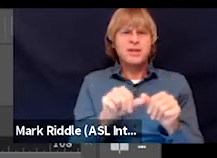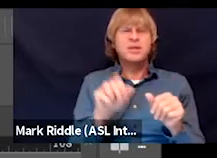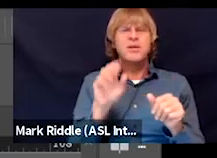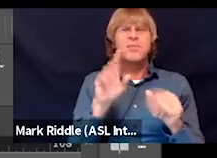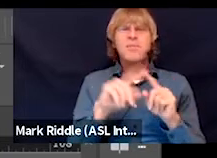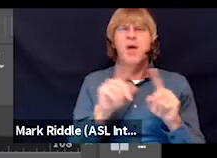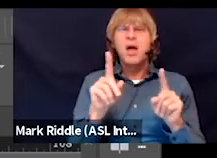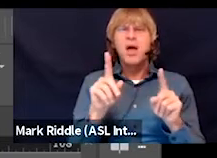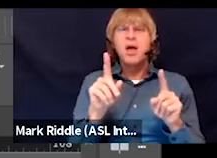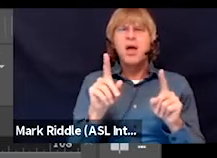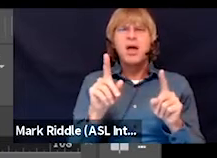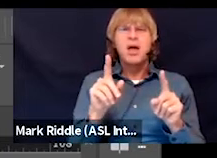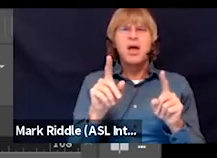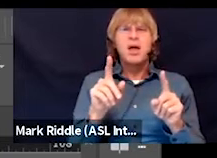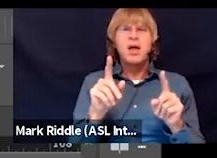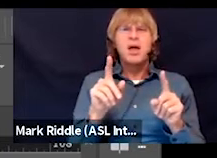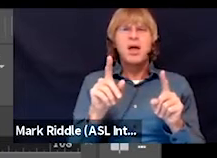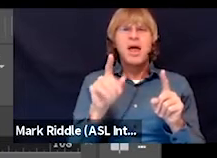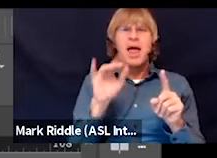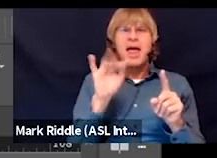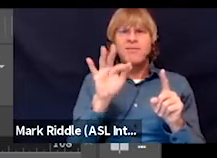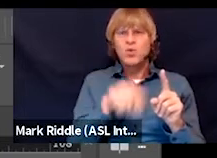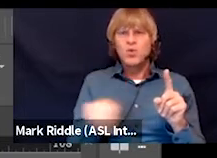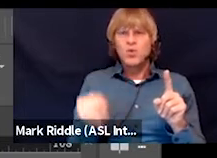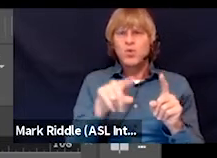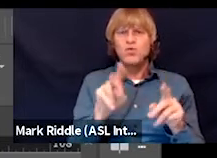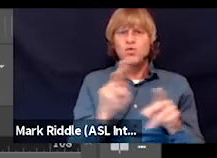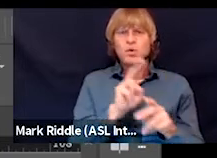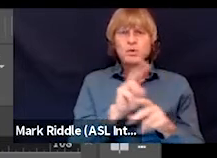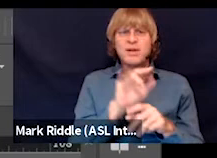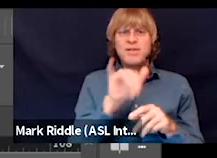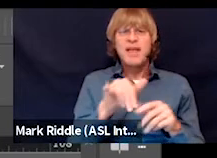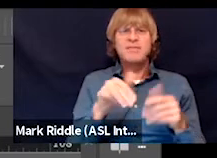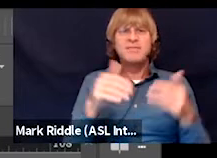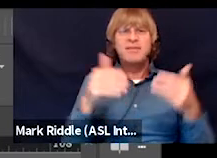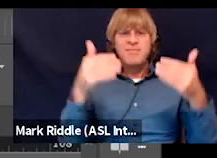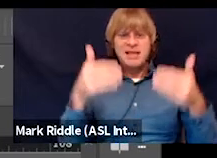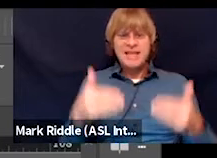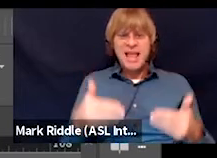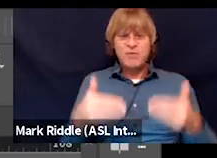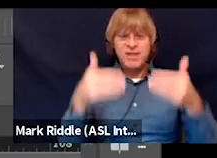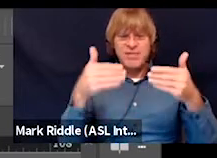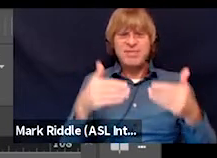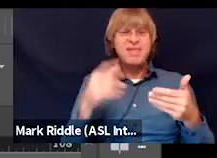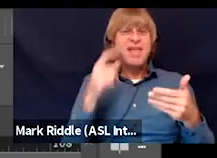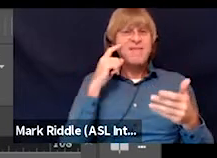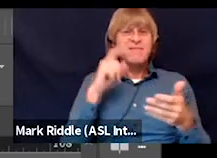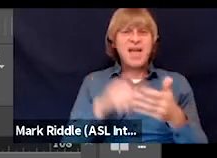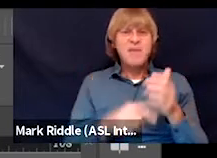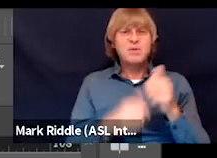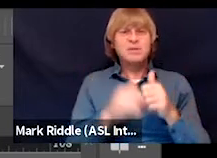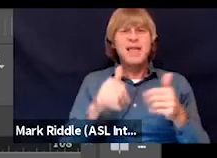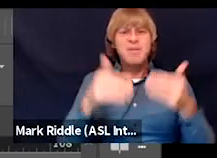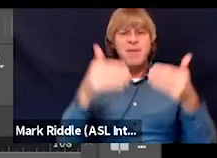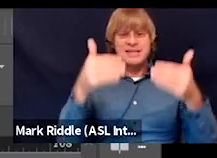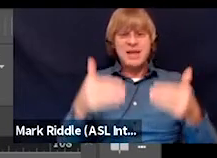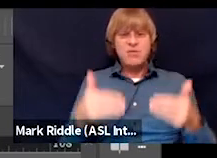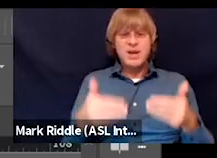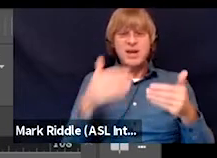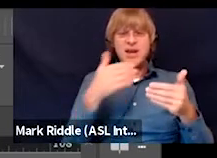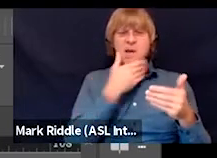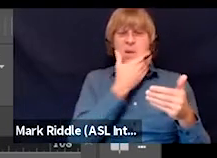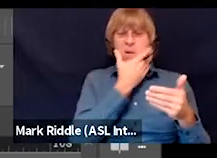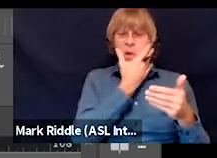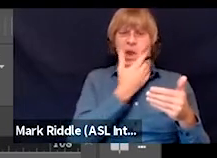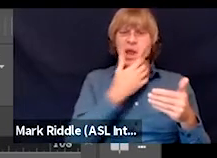But if anyone has used the align to baseline grid, what they find out is your baseline grid